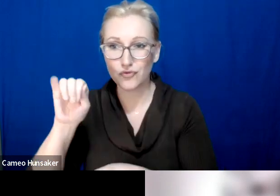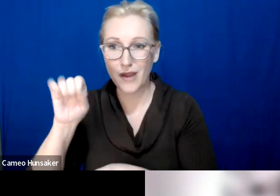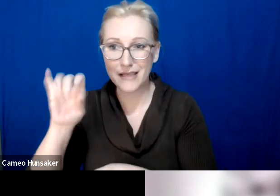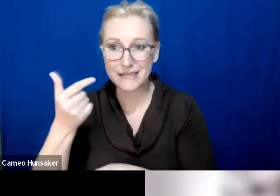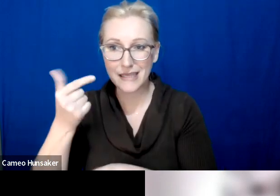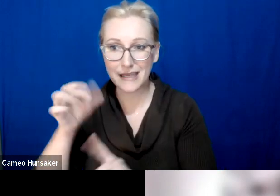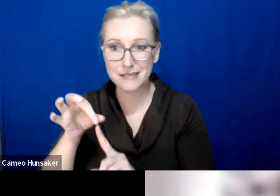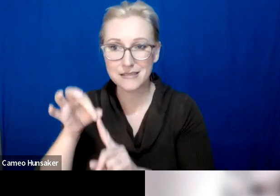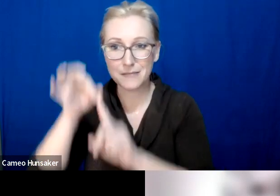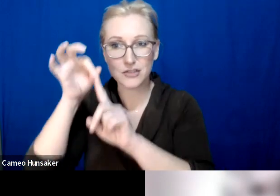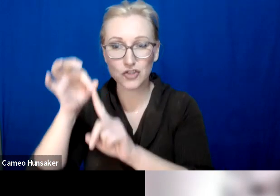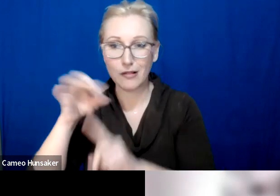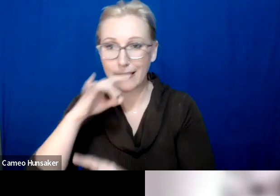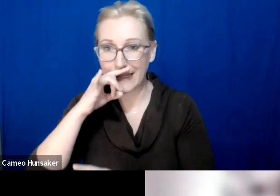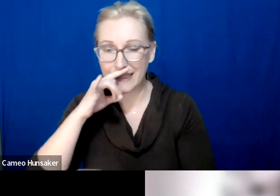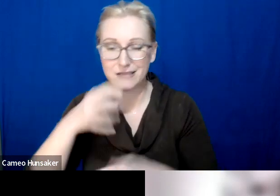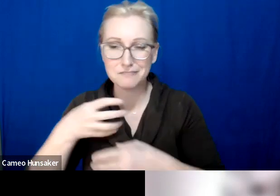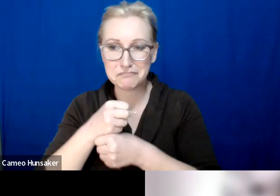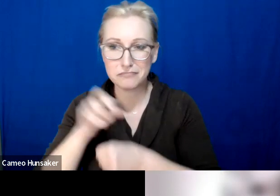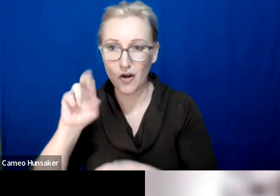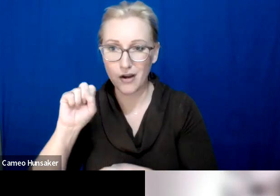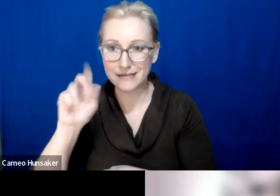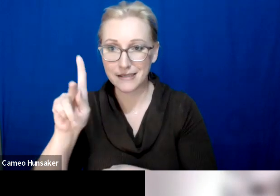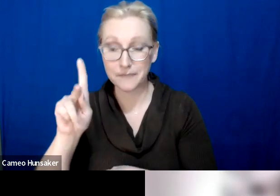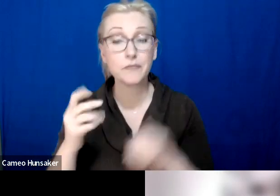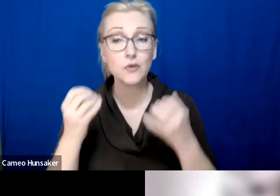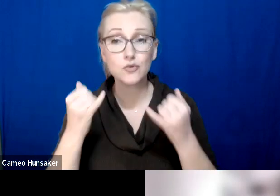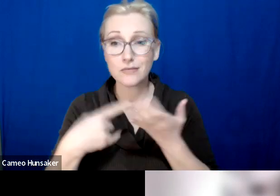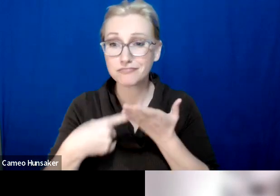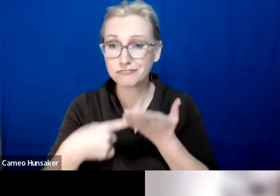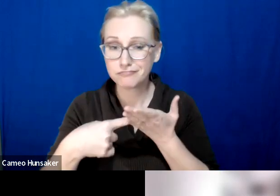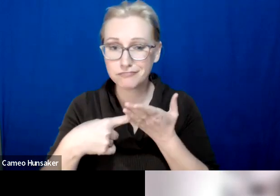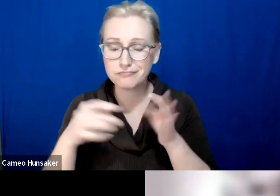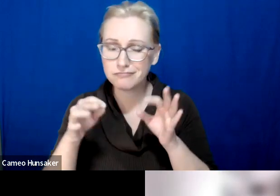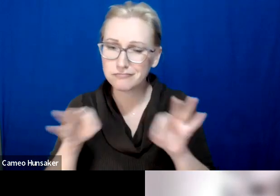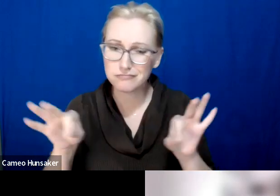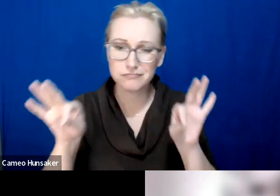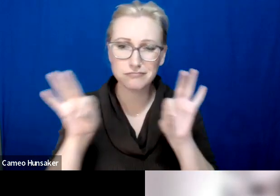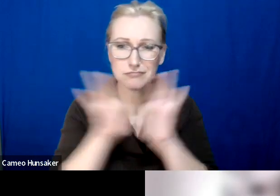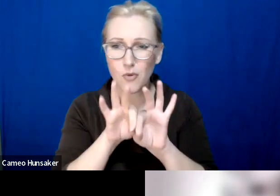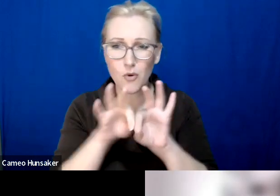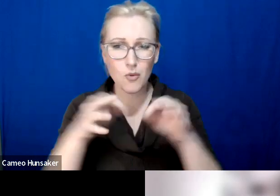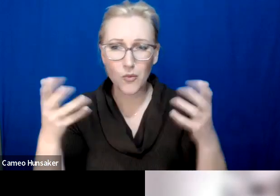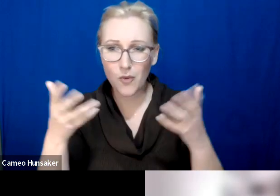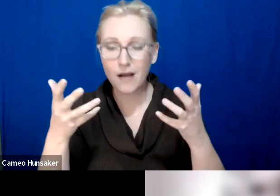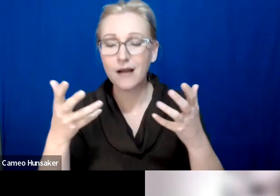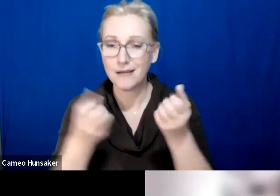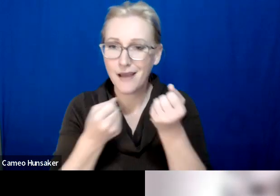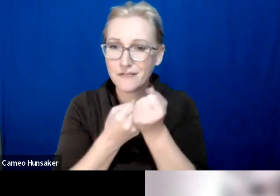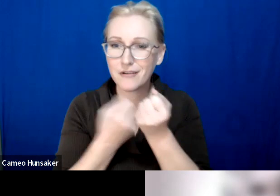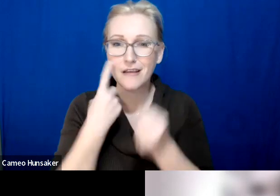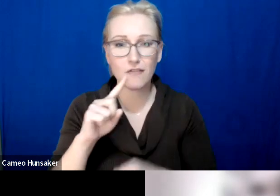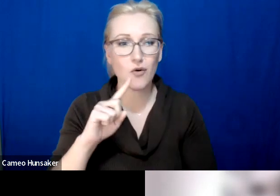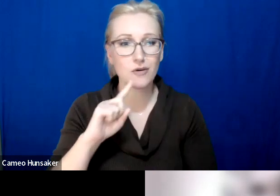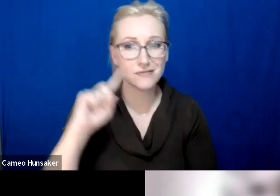help us learn about the importance of advocating for deaf, hard of hearing, and deaf-blind children. Really